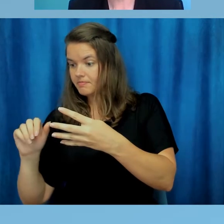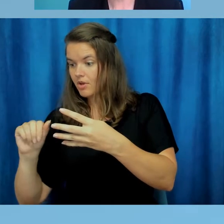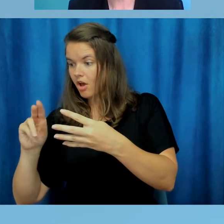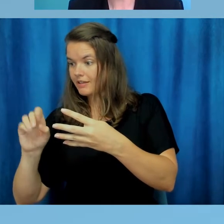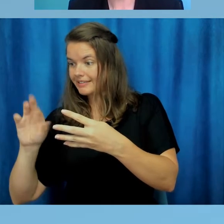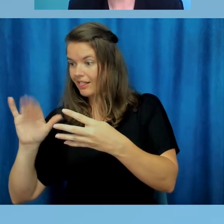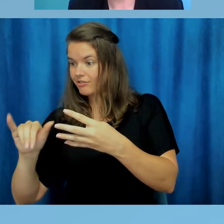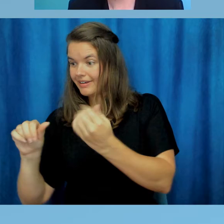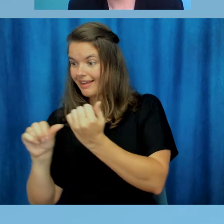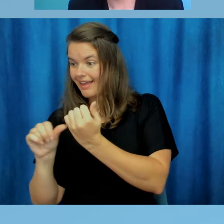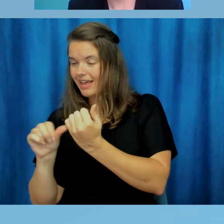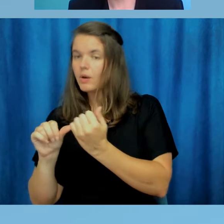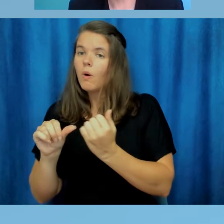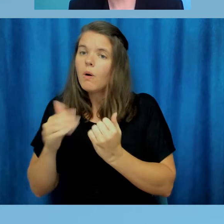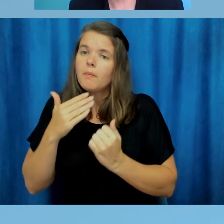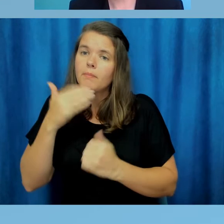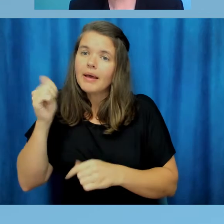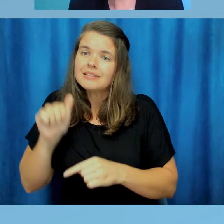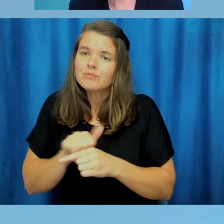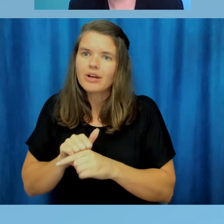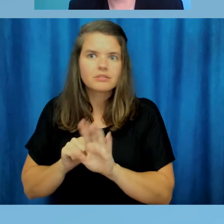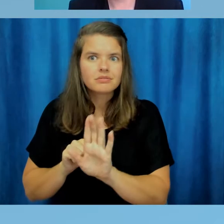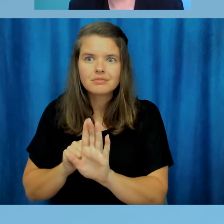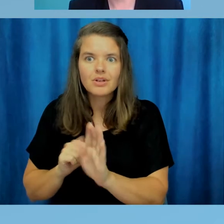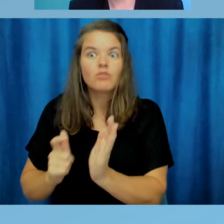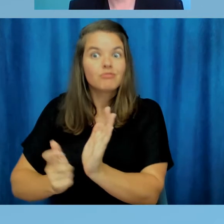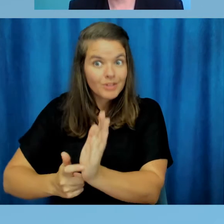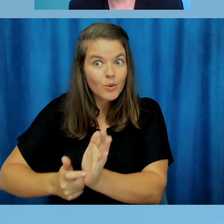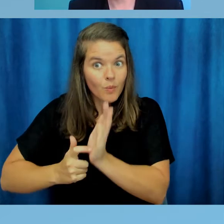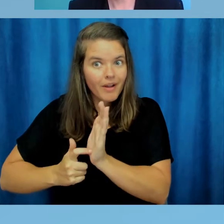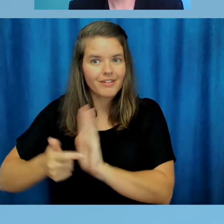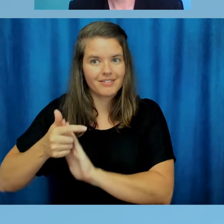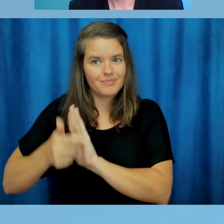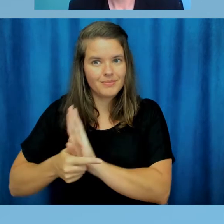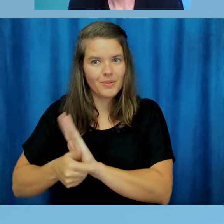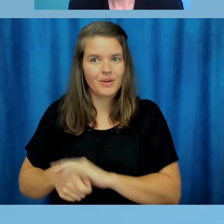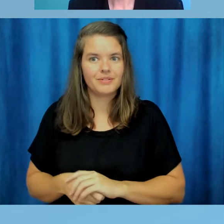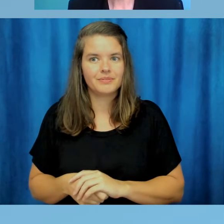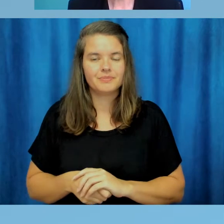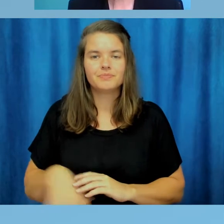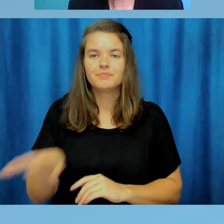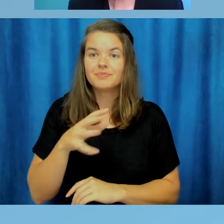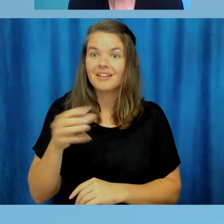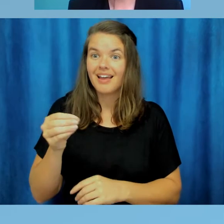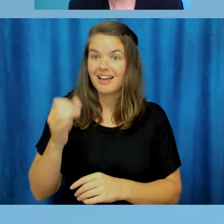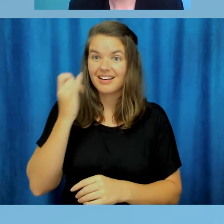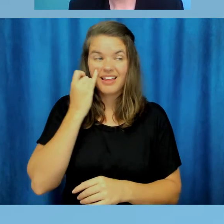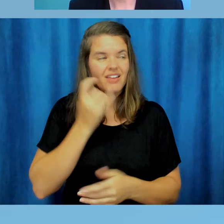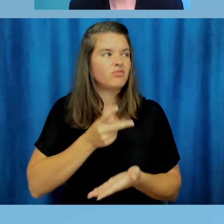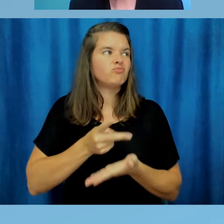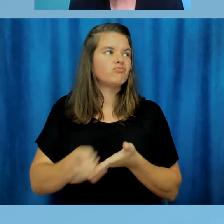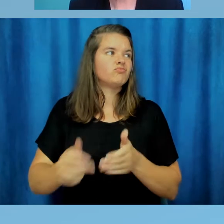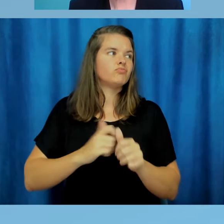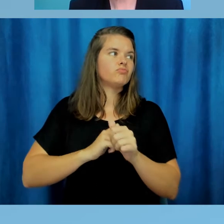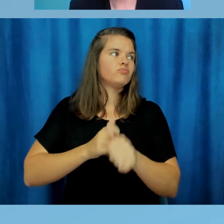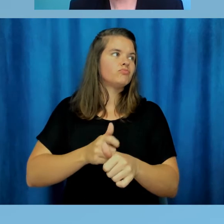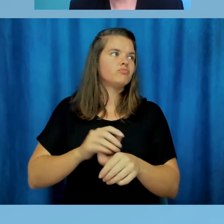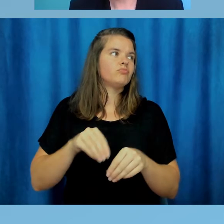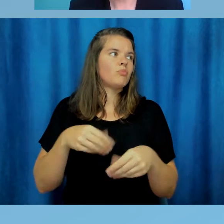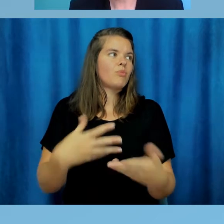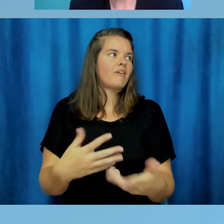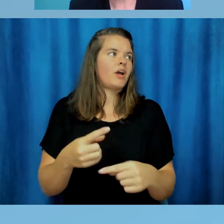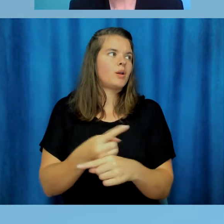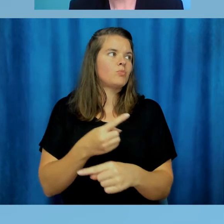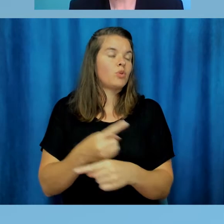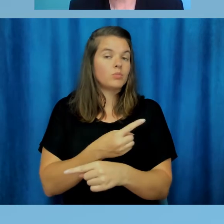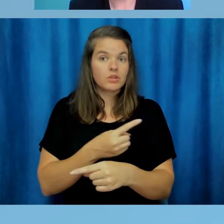time is not just best practices, it is required by the law. And the consequences of failing to